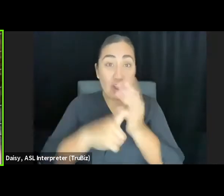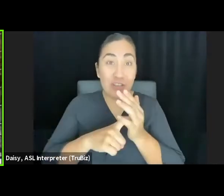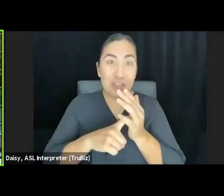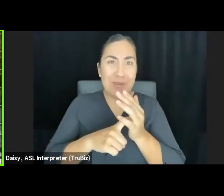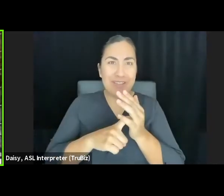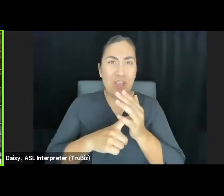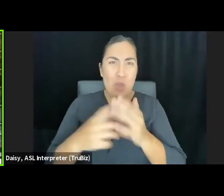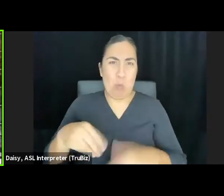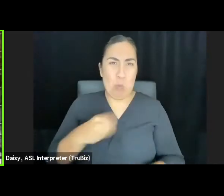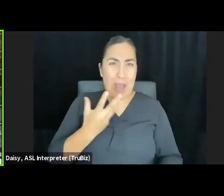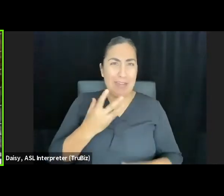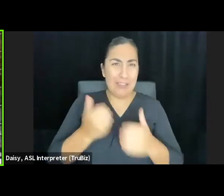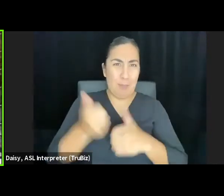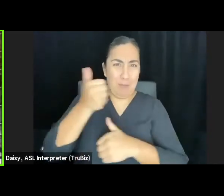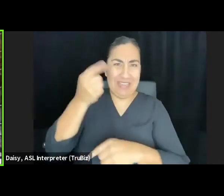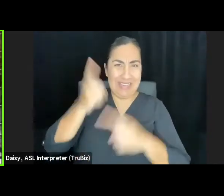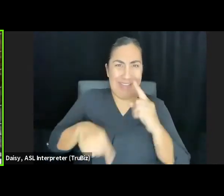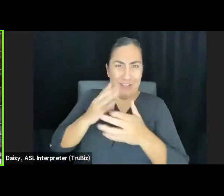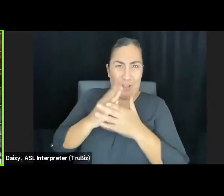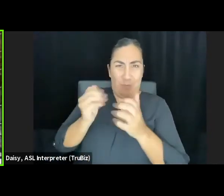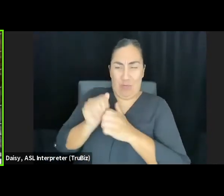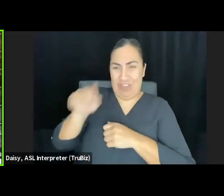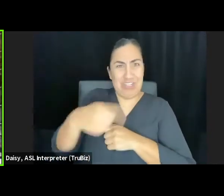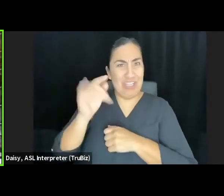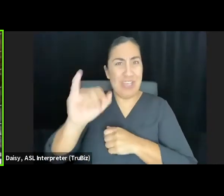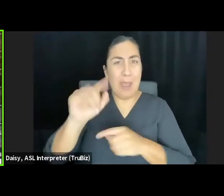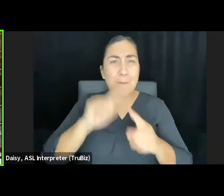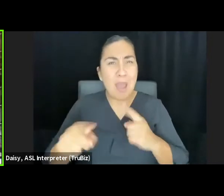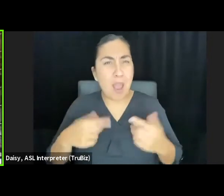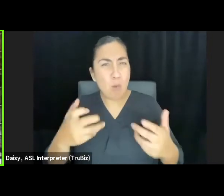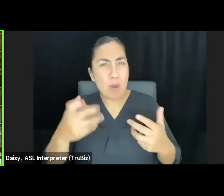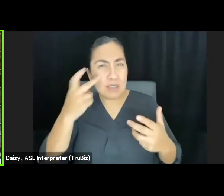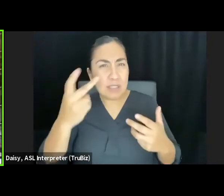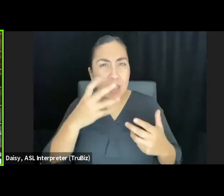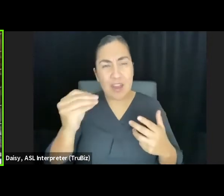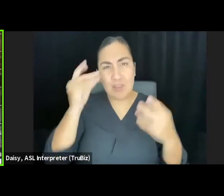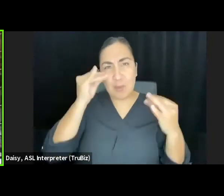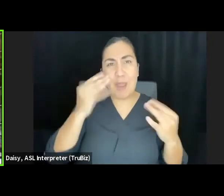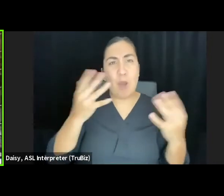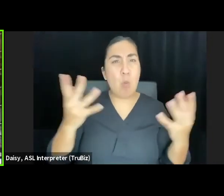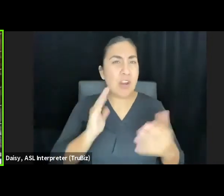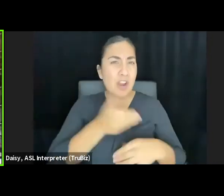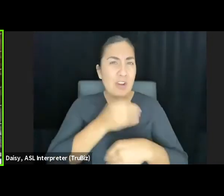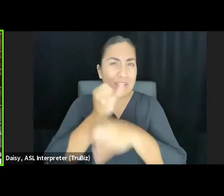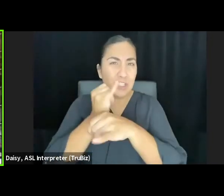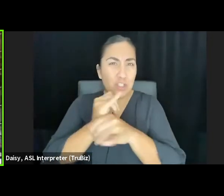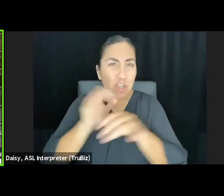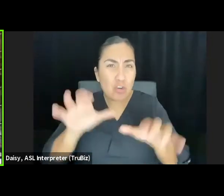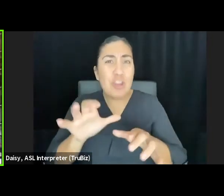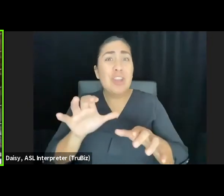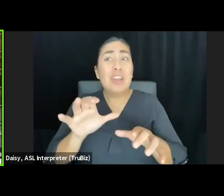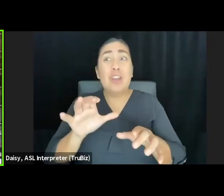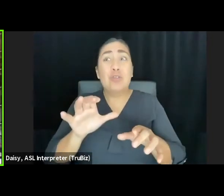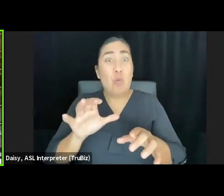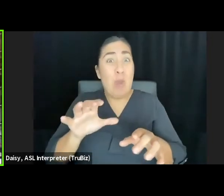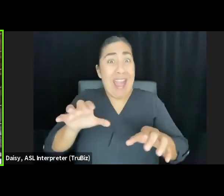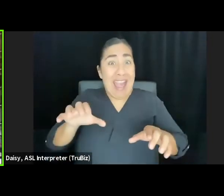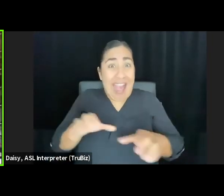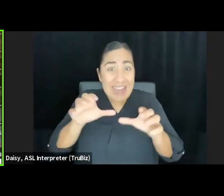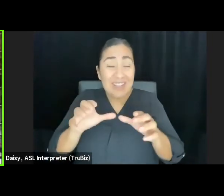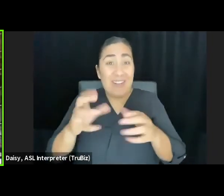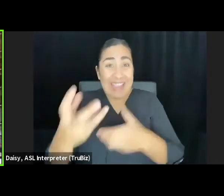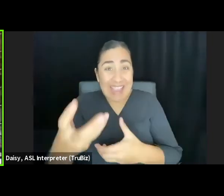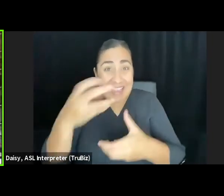challenge or think about, what are our institutions doing to actively engage and develop relationships with the tribal communities and